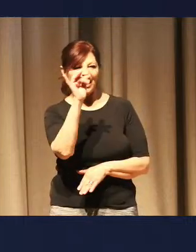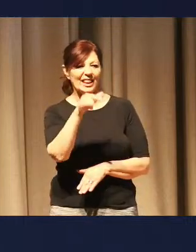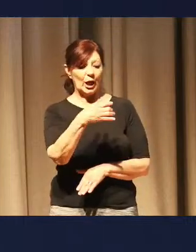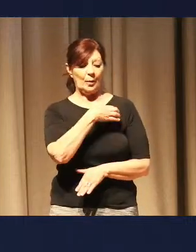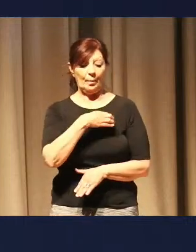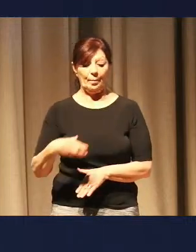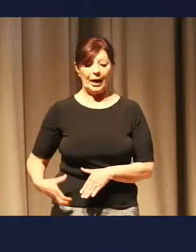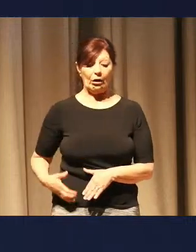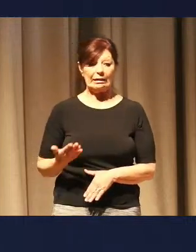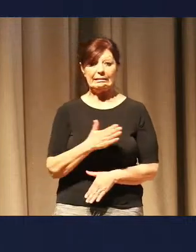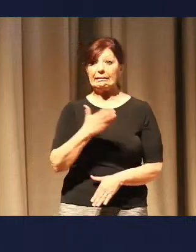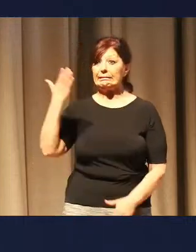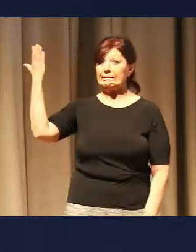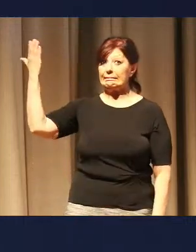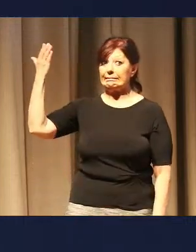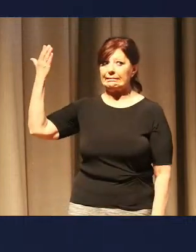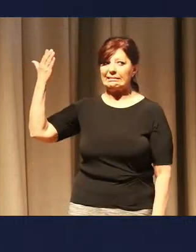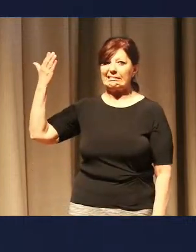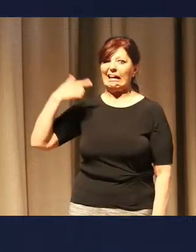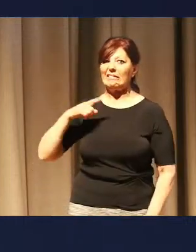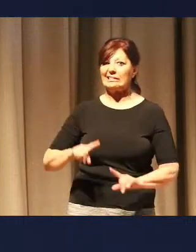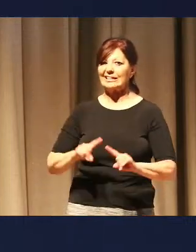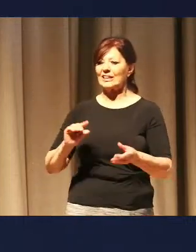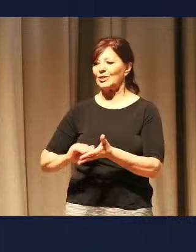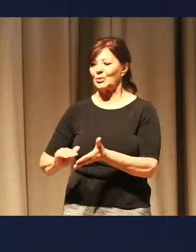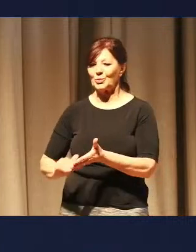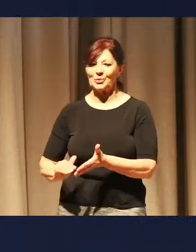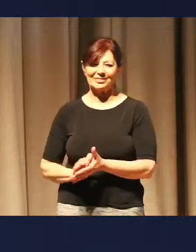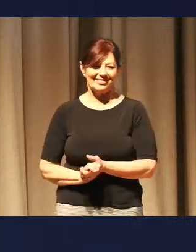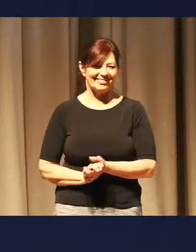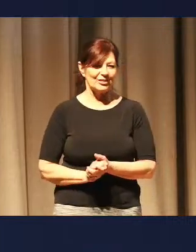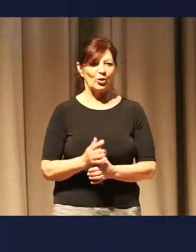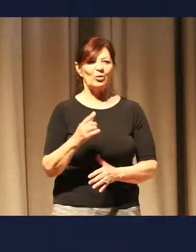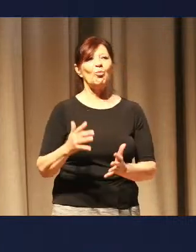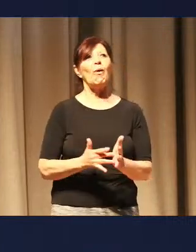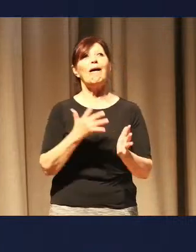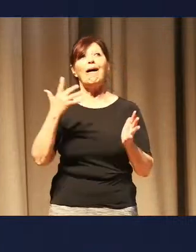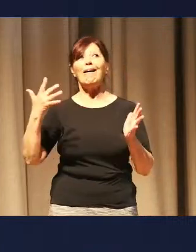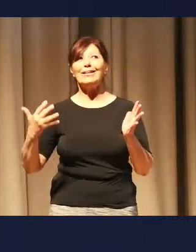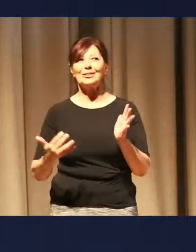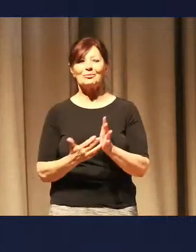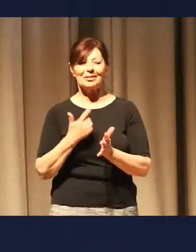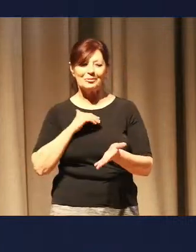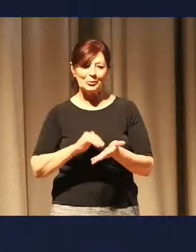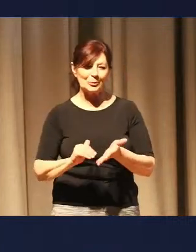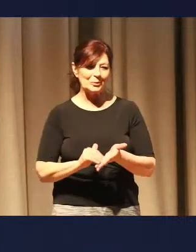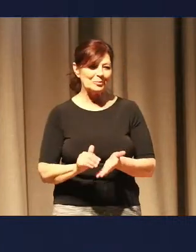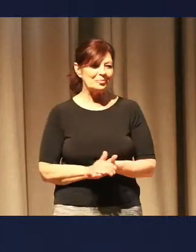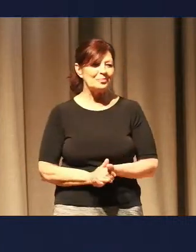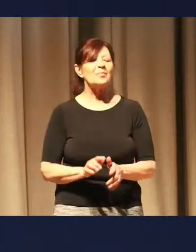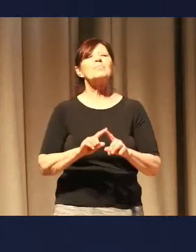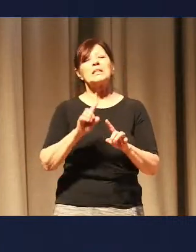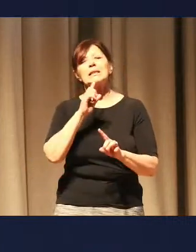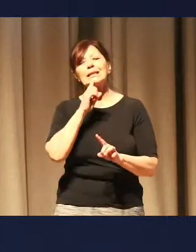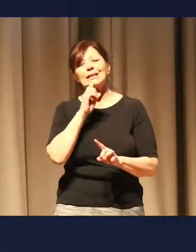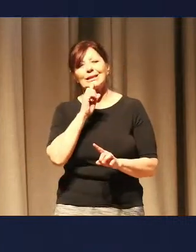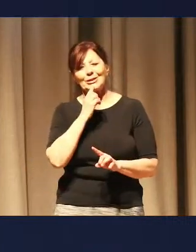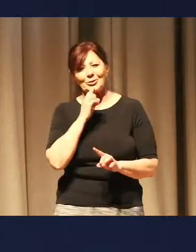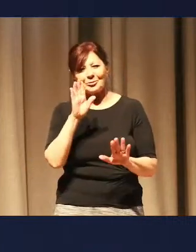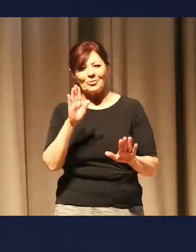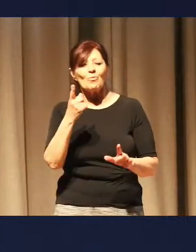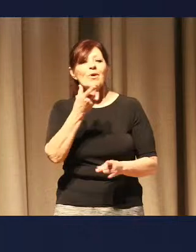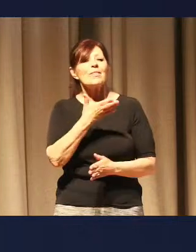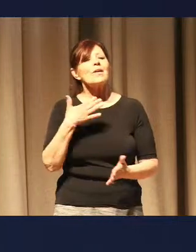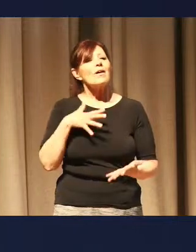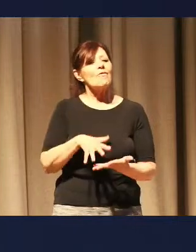mayor gives his State of the City address, so you can only use it once in a while. But seriously, one of the things that